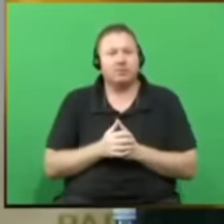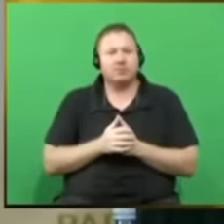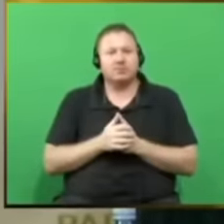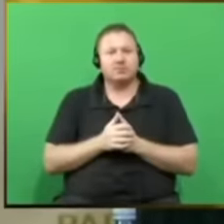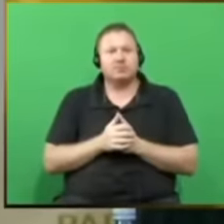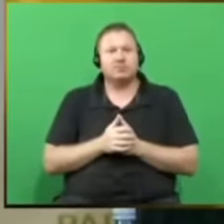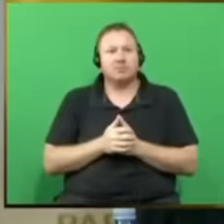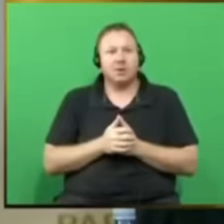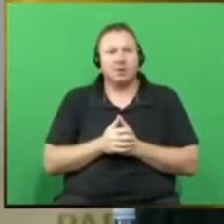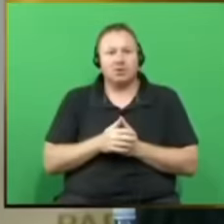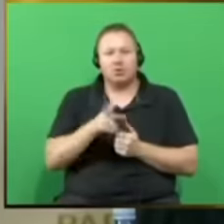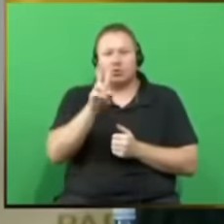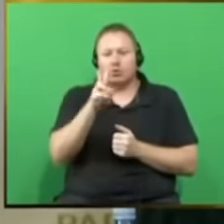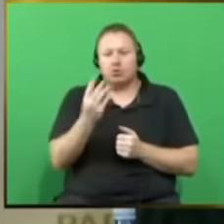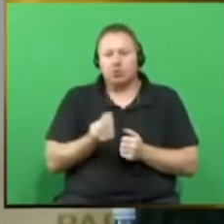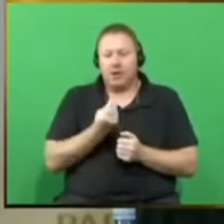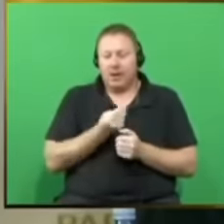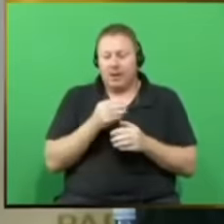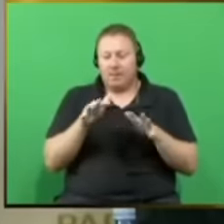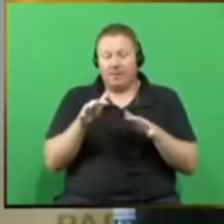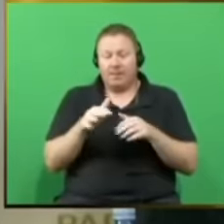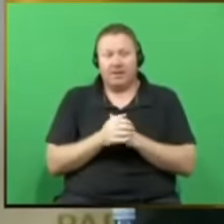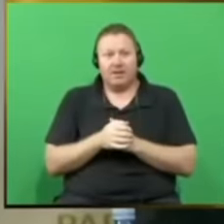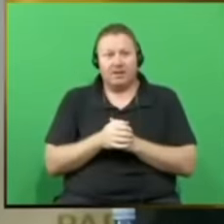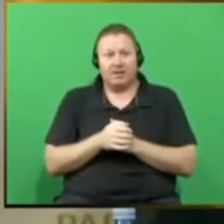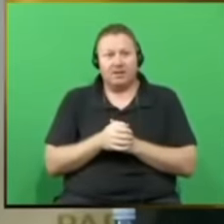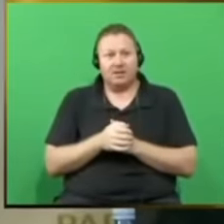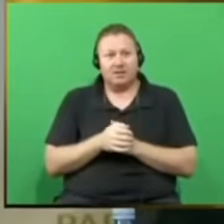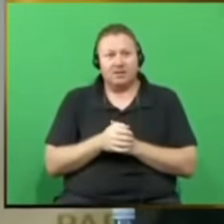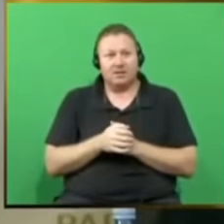I'm going to talk about two young people.